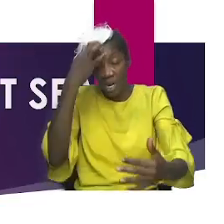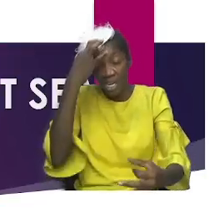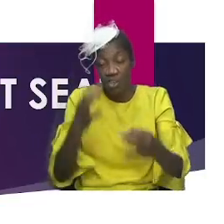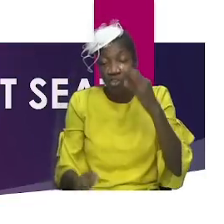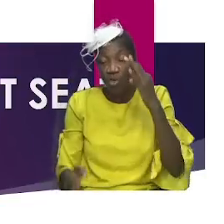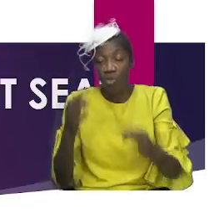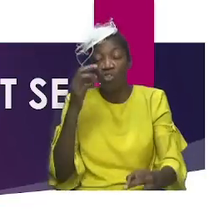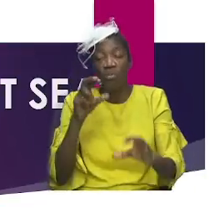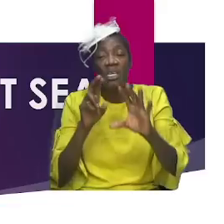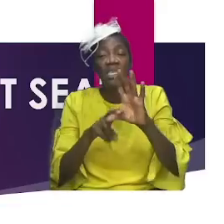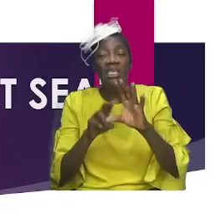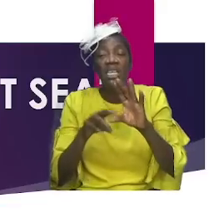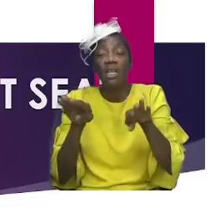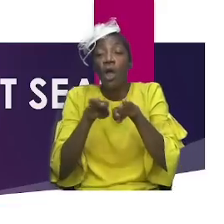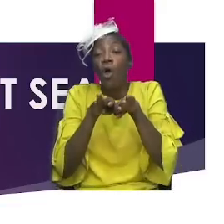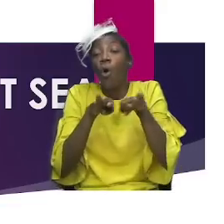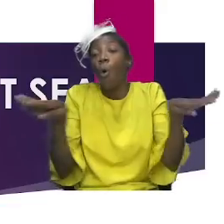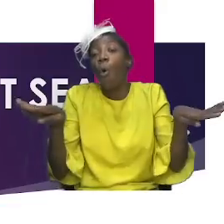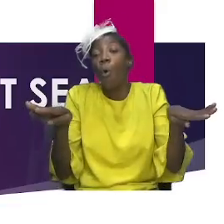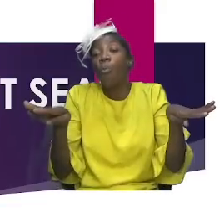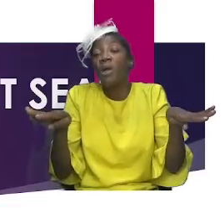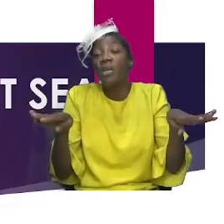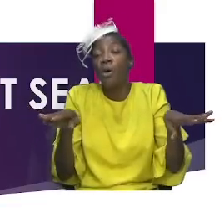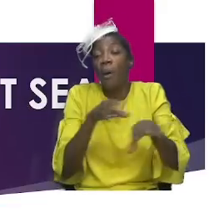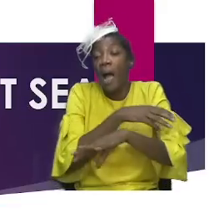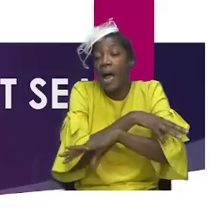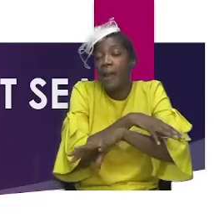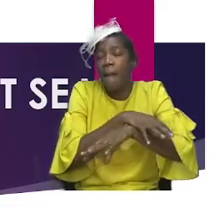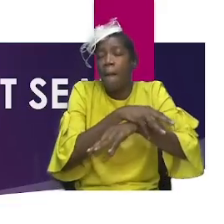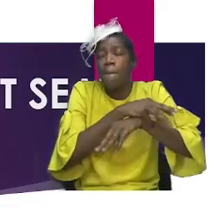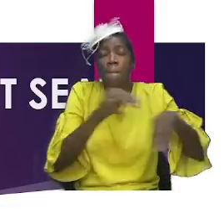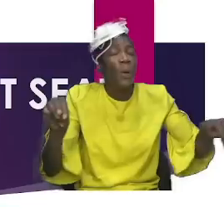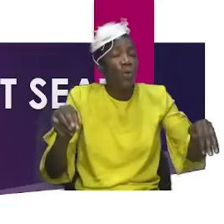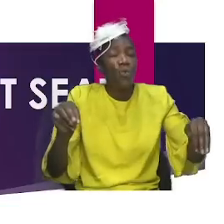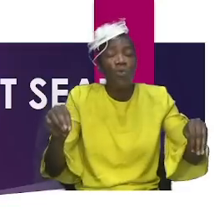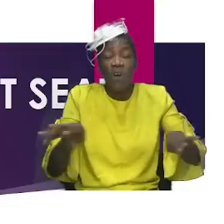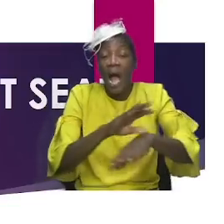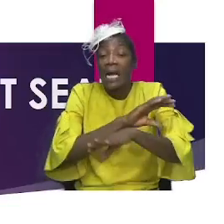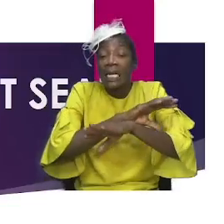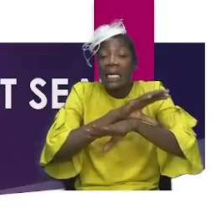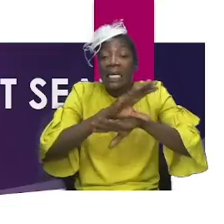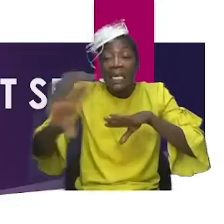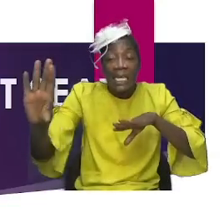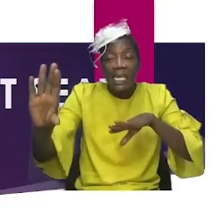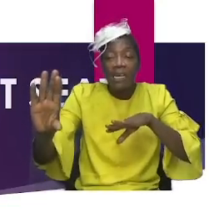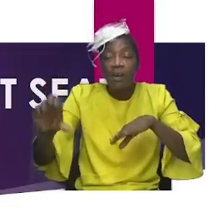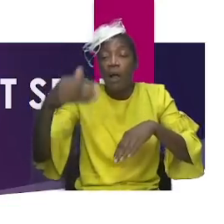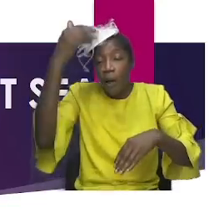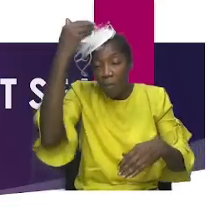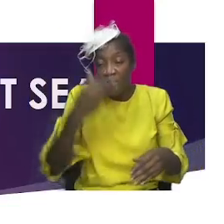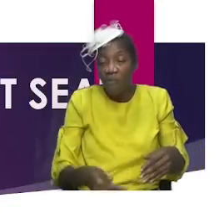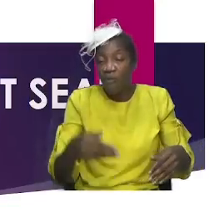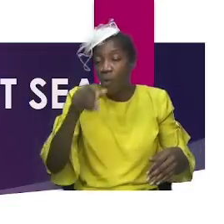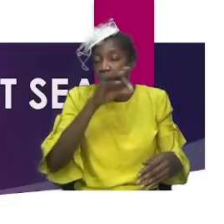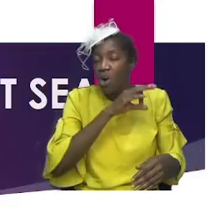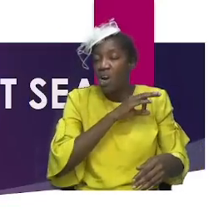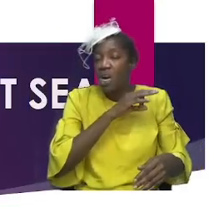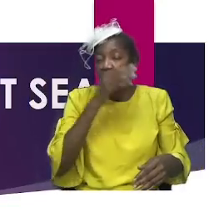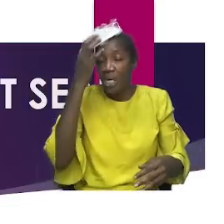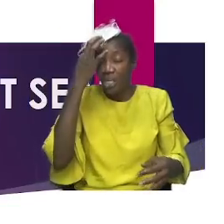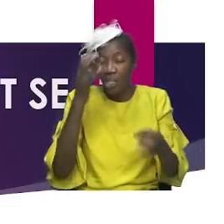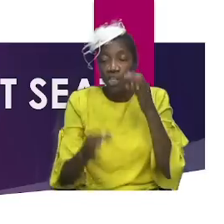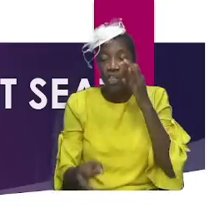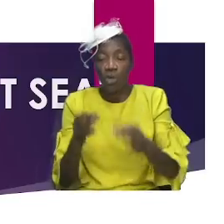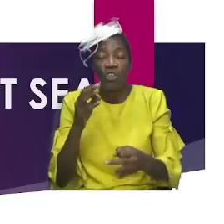be opened up and stripped and laid bare before the judgment seat. And many folks did